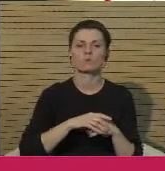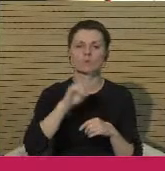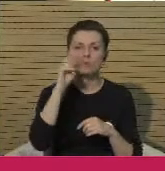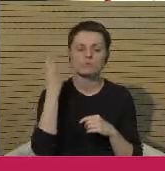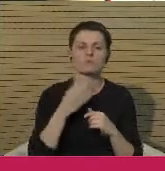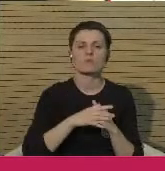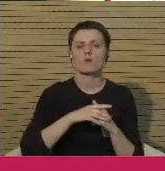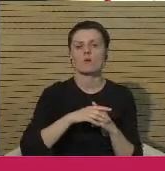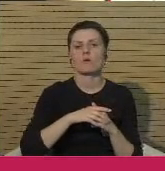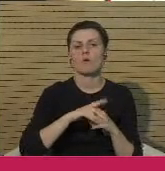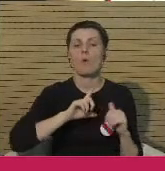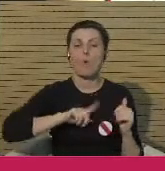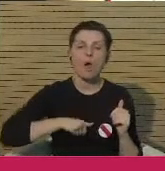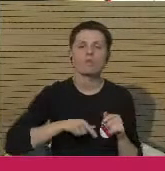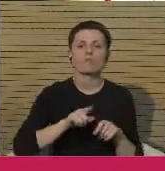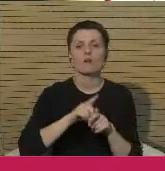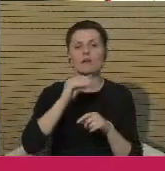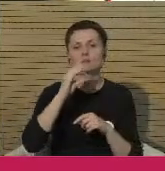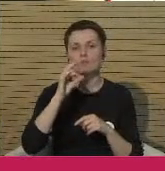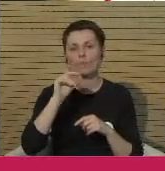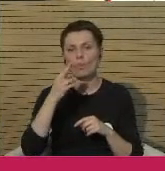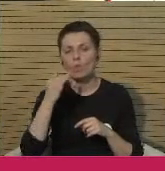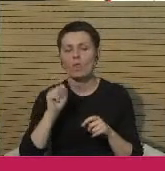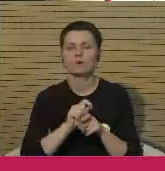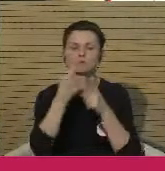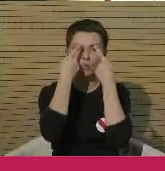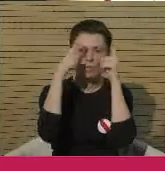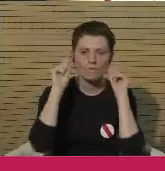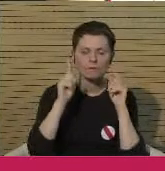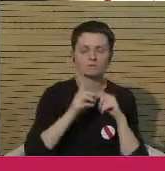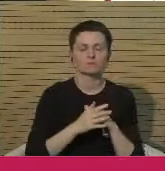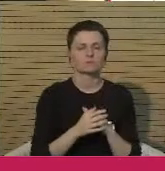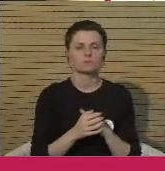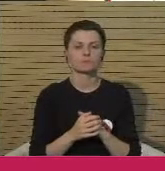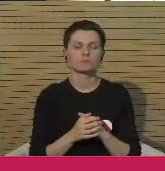Lithuania, Latvia, Slovakia, and other